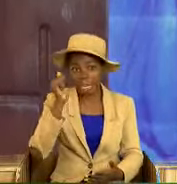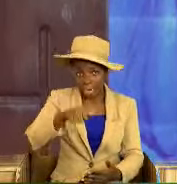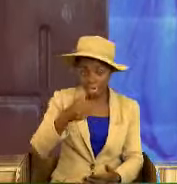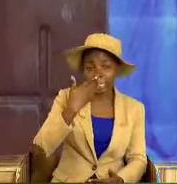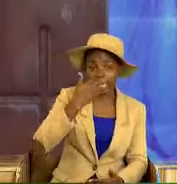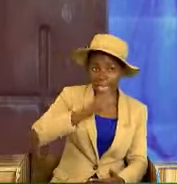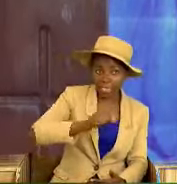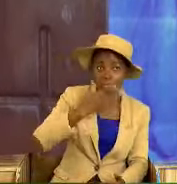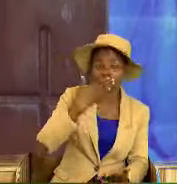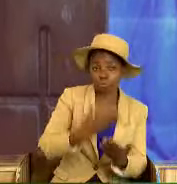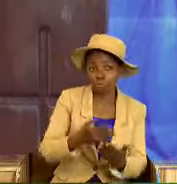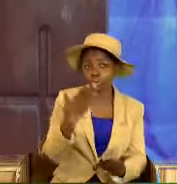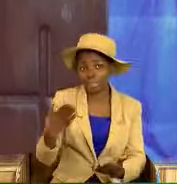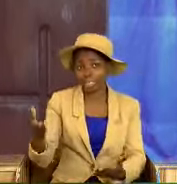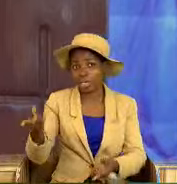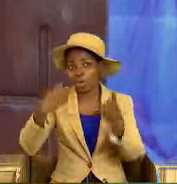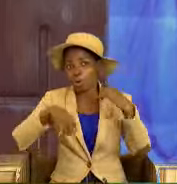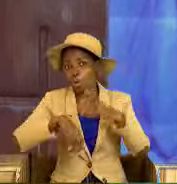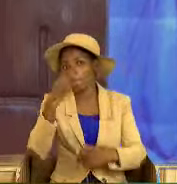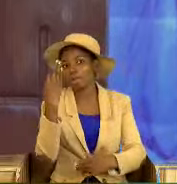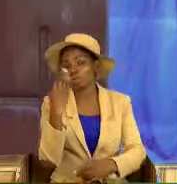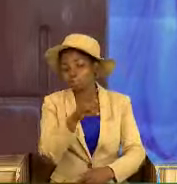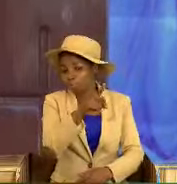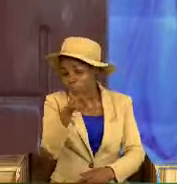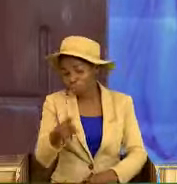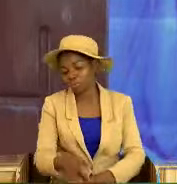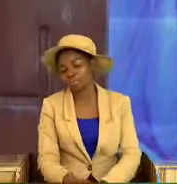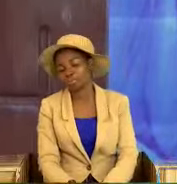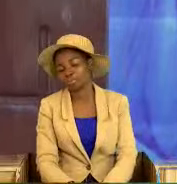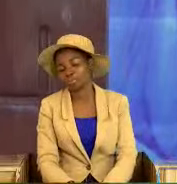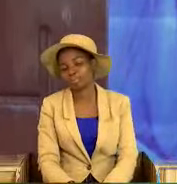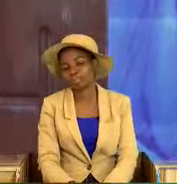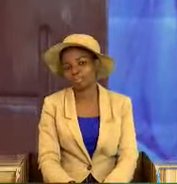one but let's do a small Bible study